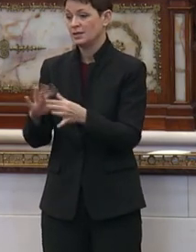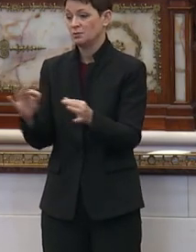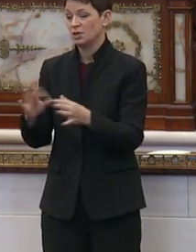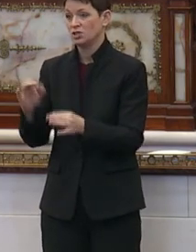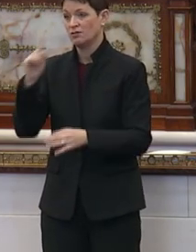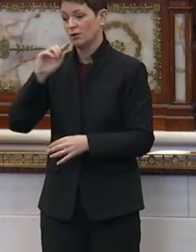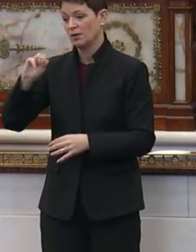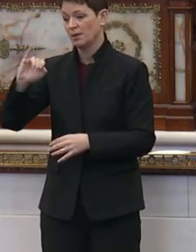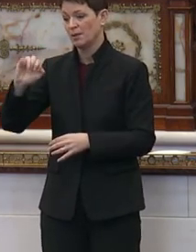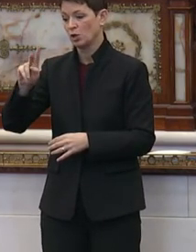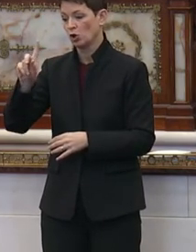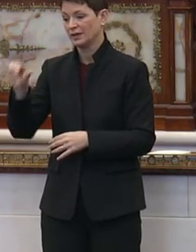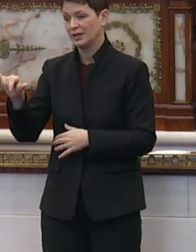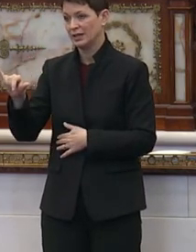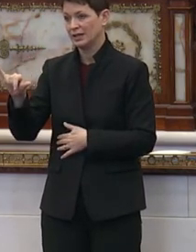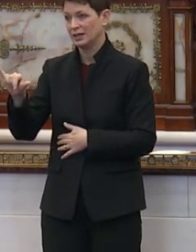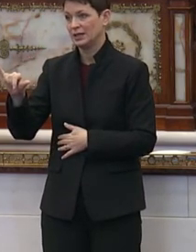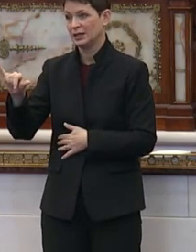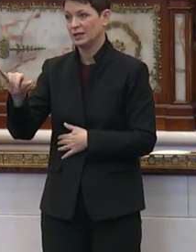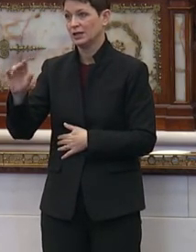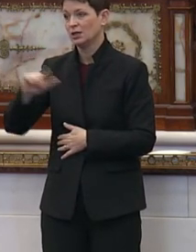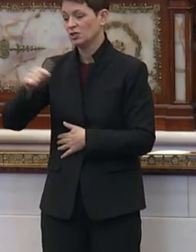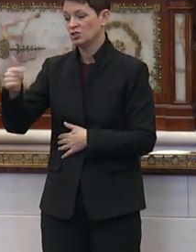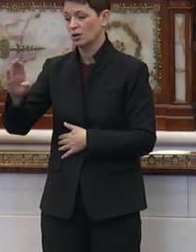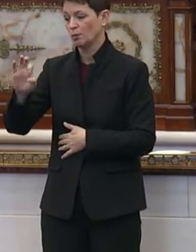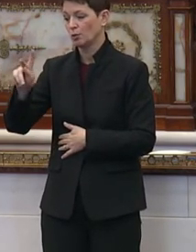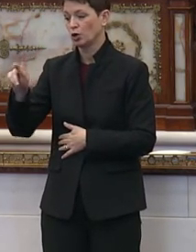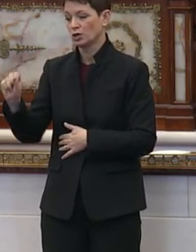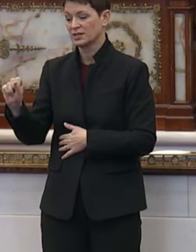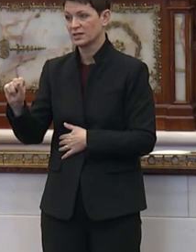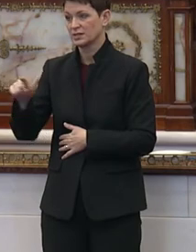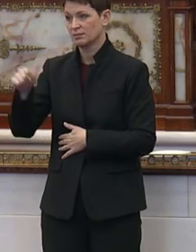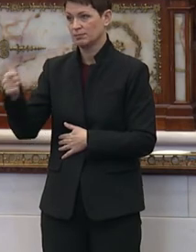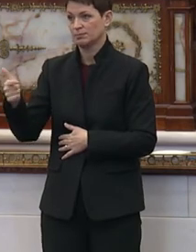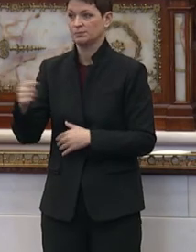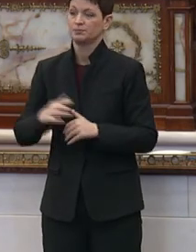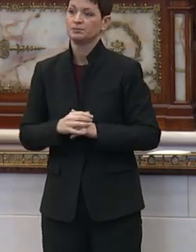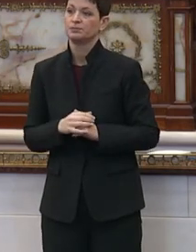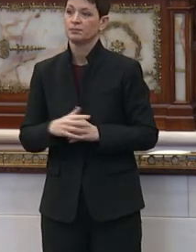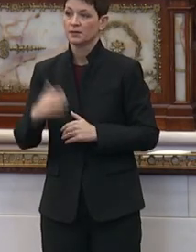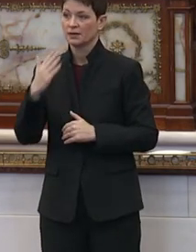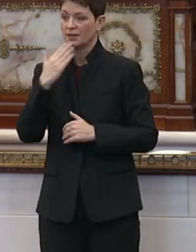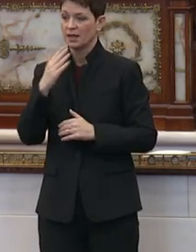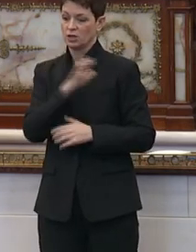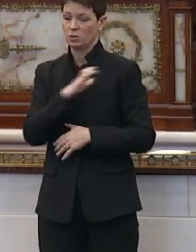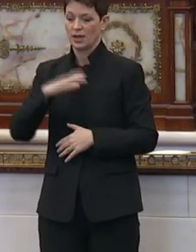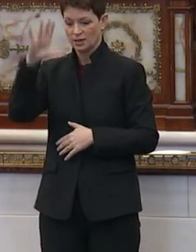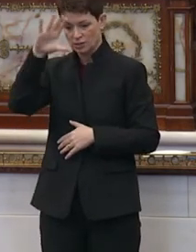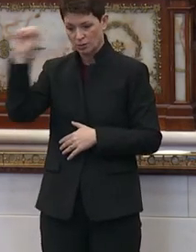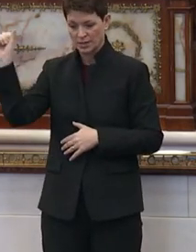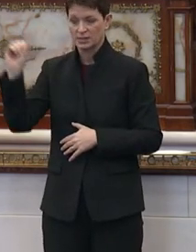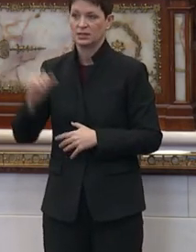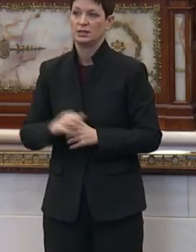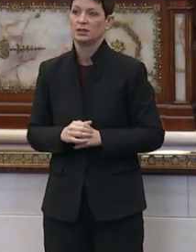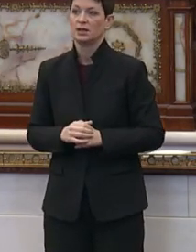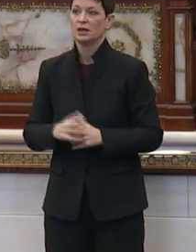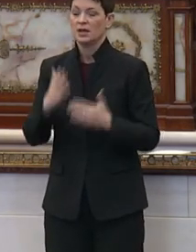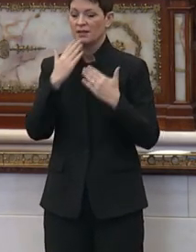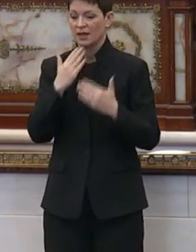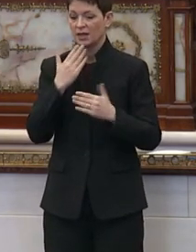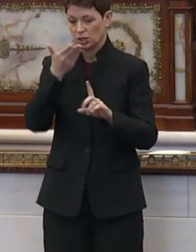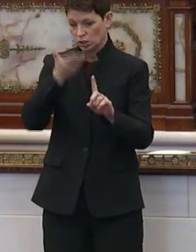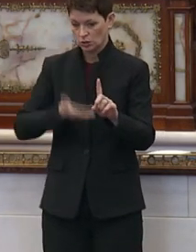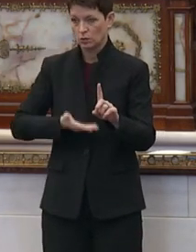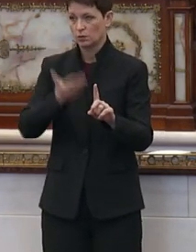speeches on behalf of the minority? Chair recognizes Councilwoman Brooks. Thank you, Council President. I want to thank you